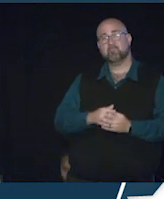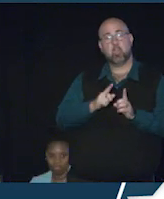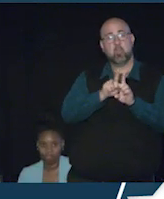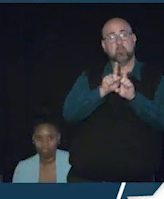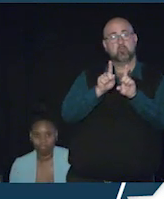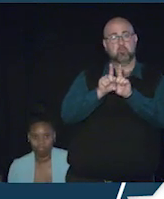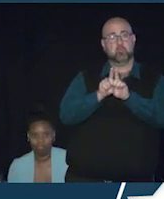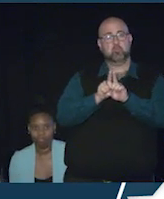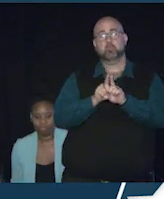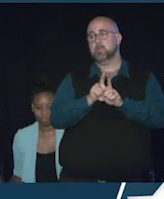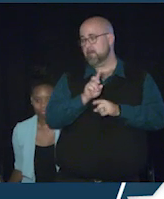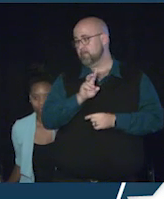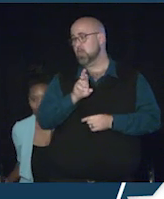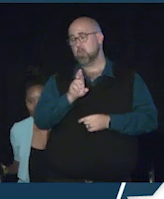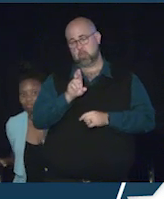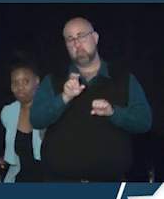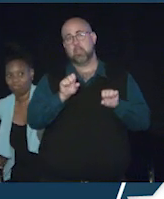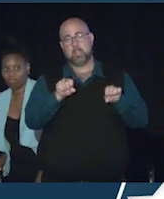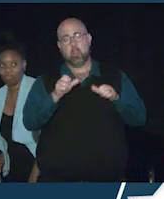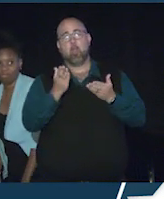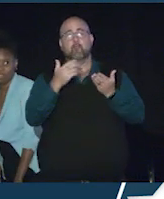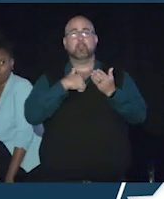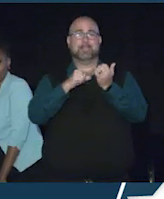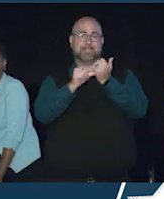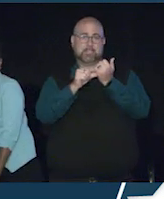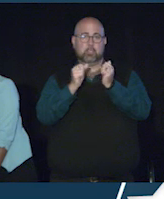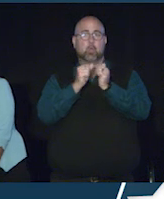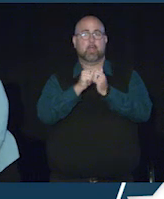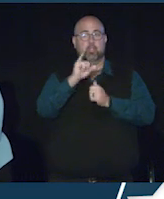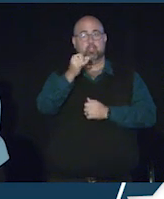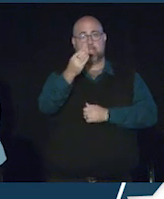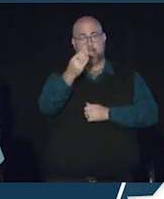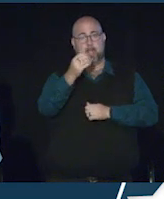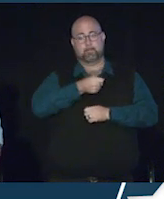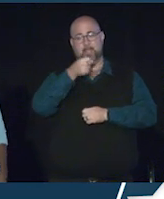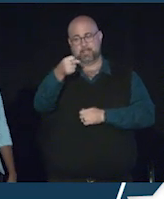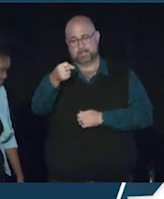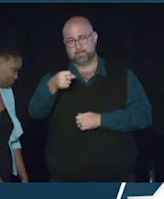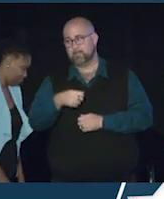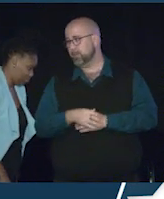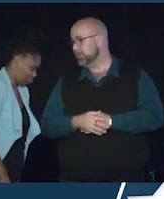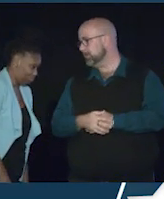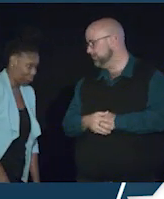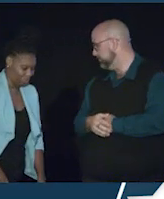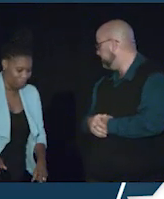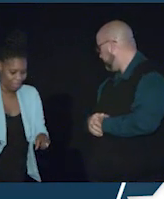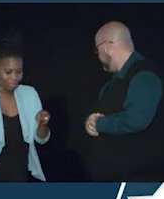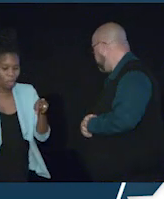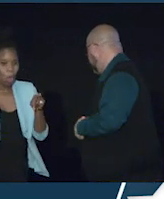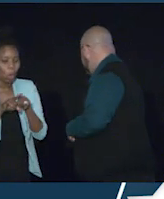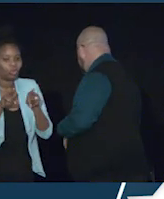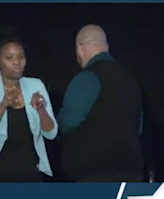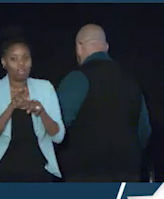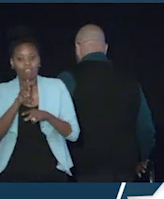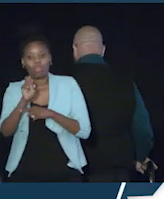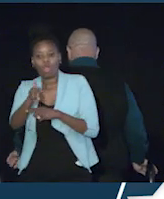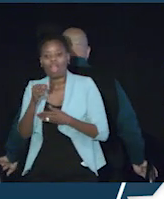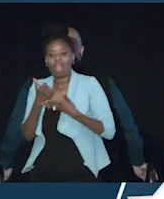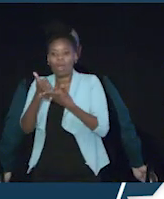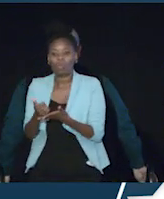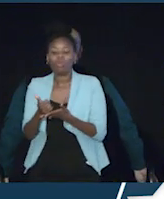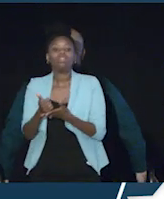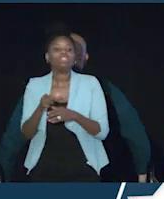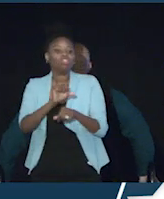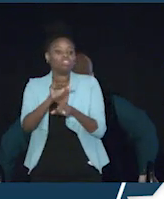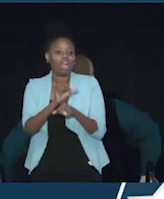Also, VR is able to offer assistance with job placement and job coaching, as well as on-the-job training. Peter's